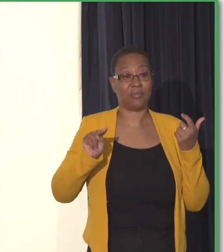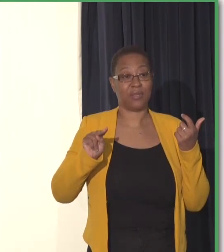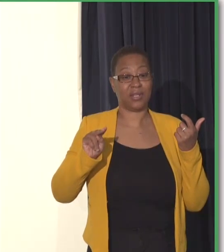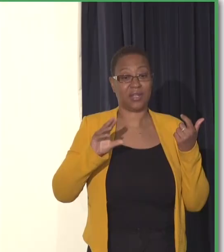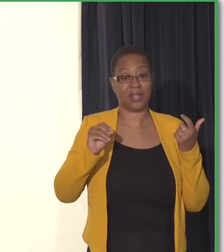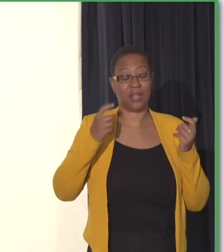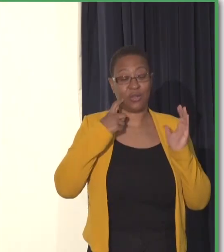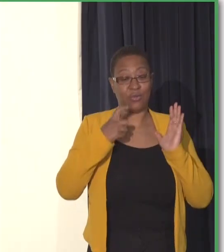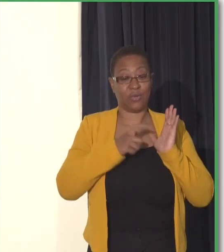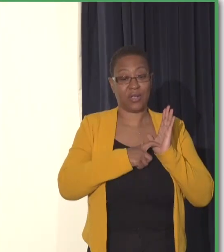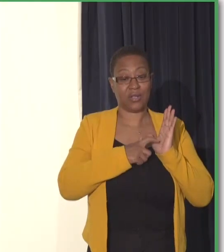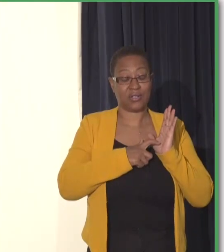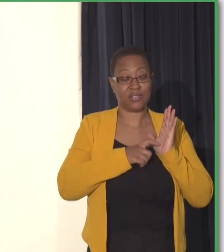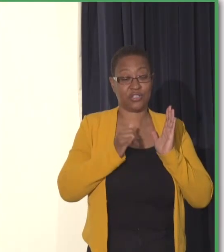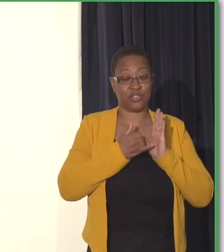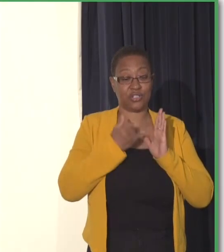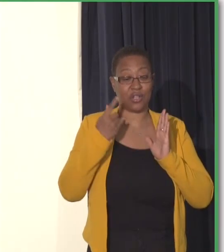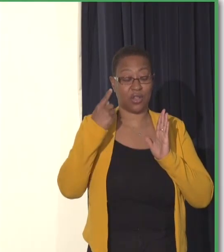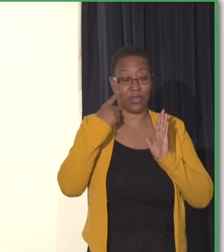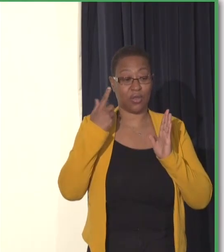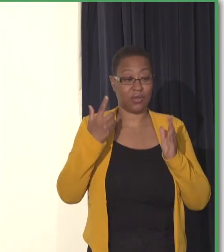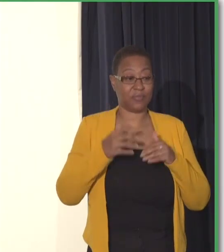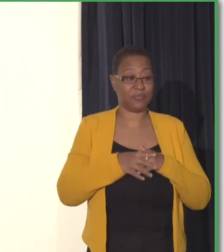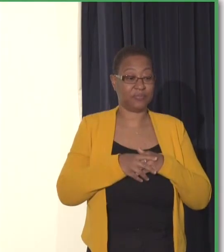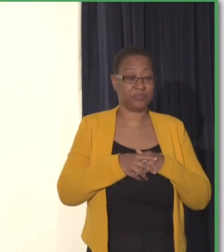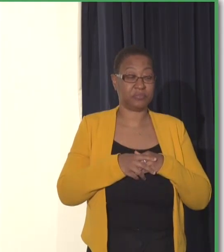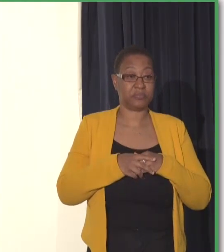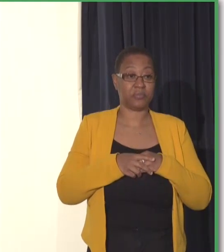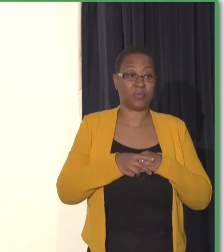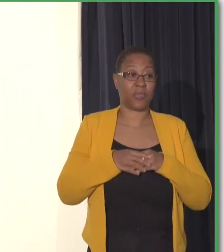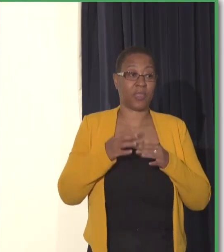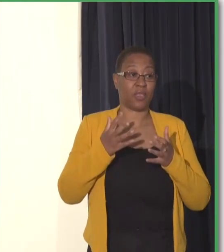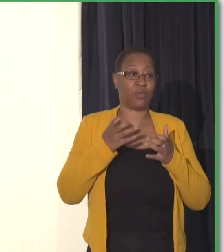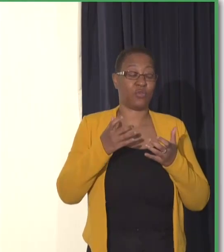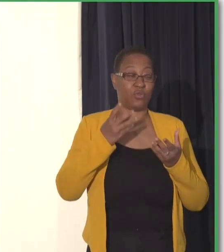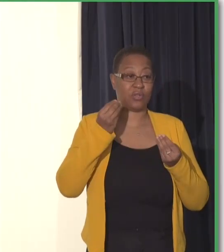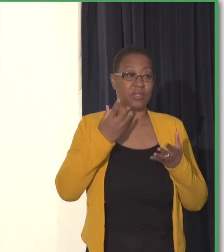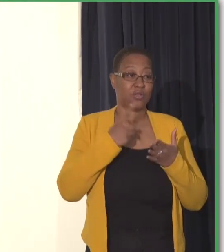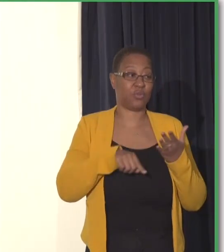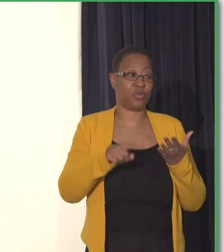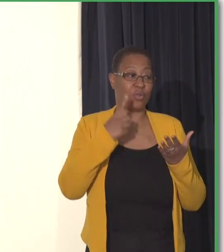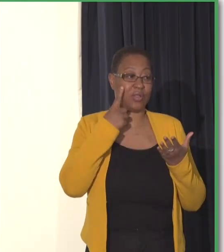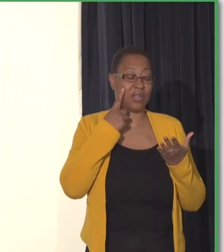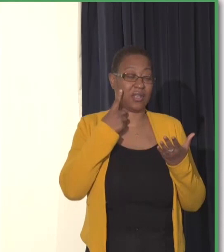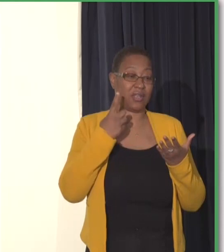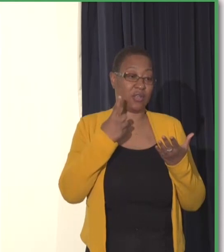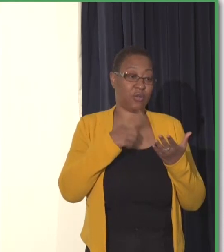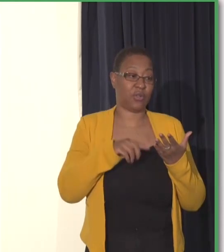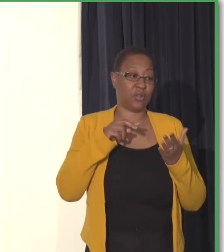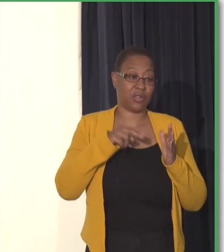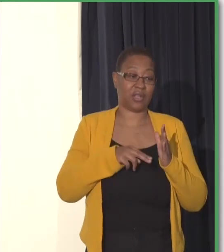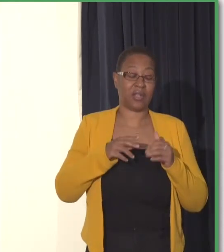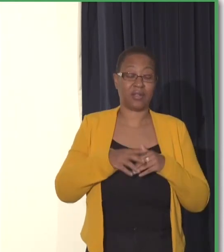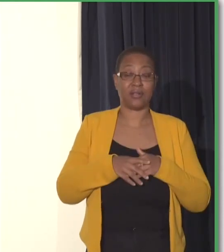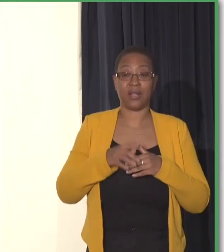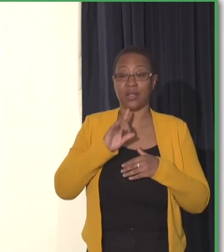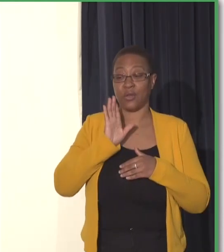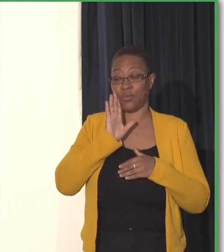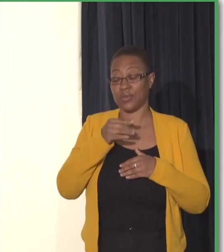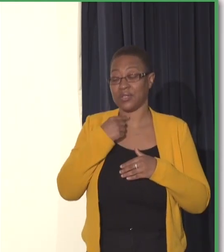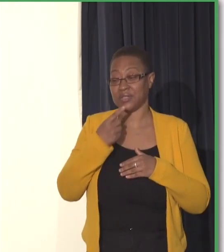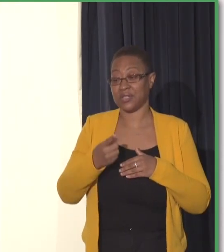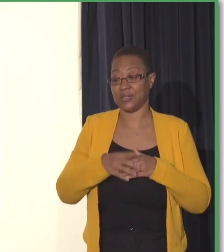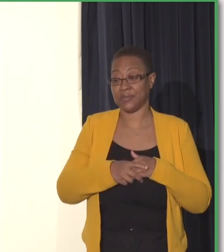If it's just a thought. Noted. We want you to tell us what you think after you looked at it. Absolutely. That's okay with the chair. I will tell